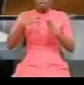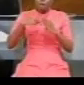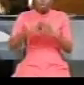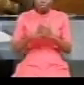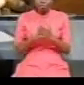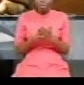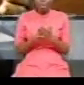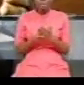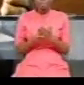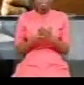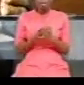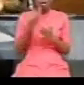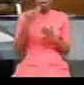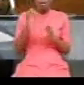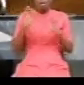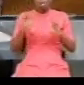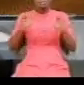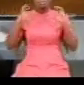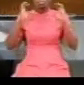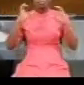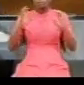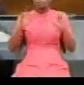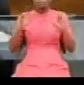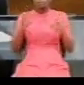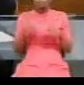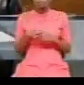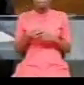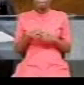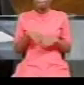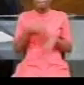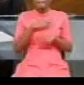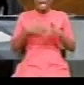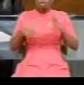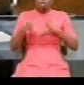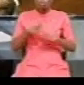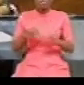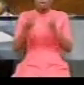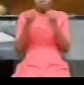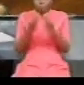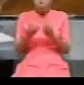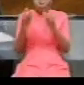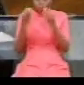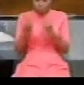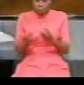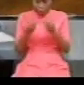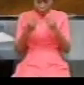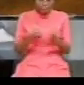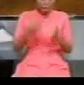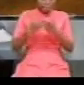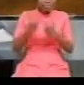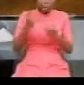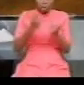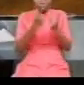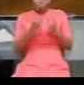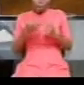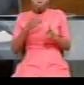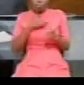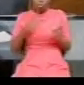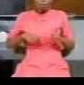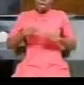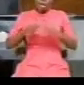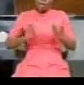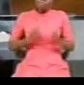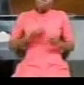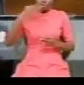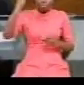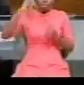of consecration and doing more and more and more before the coming of the Lord. Grant us grace